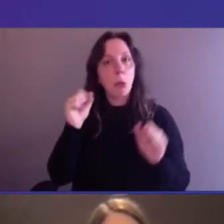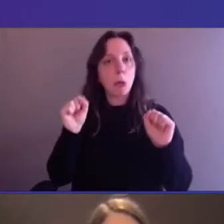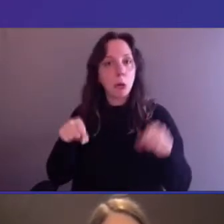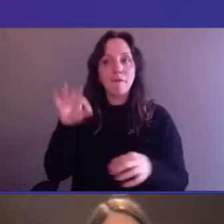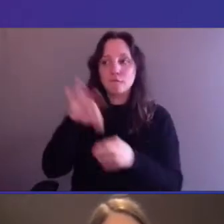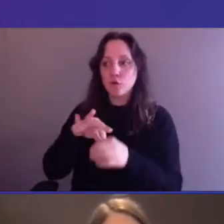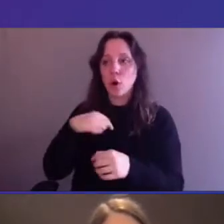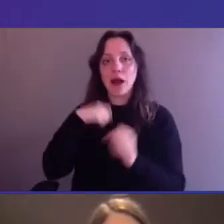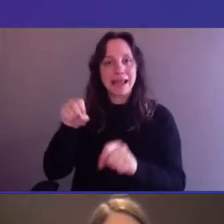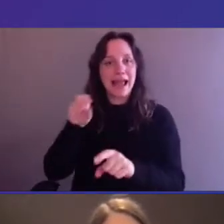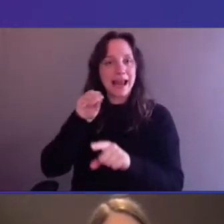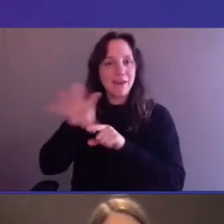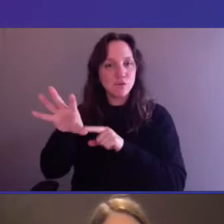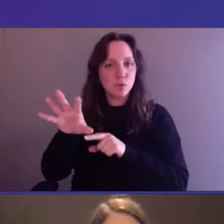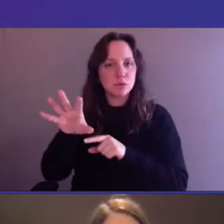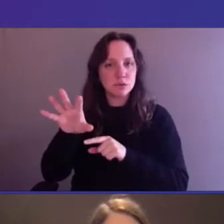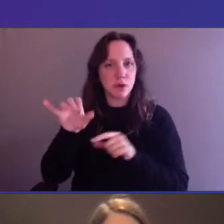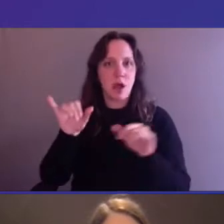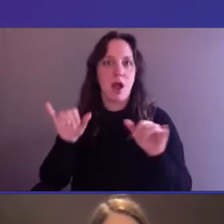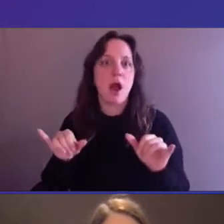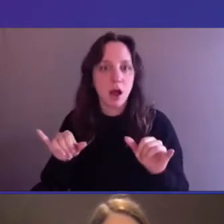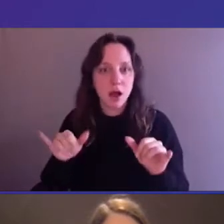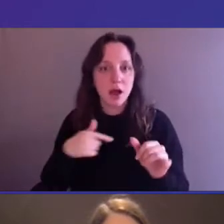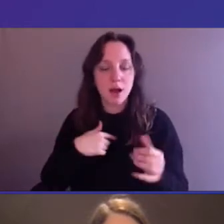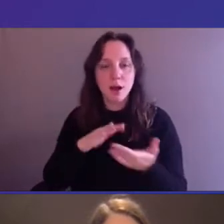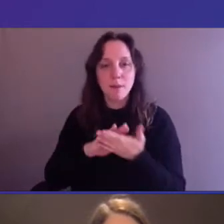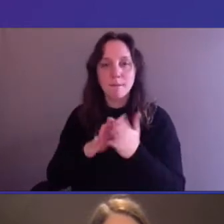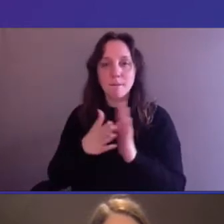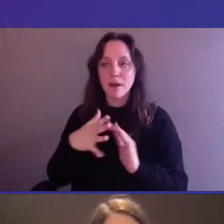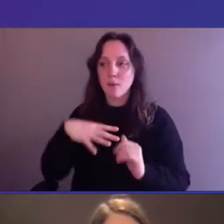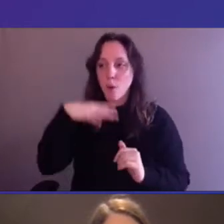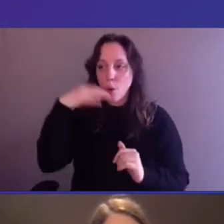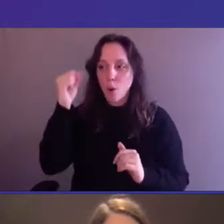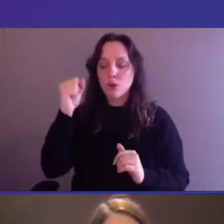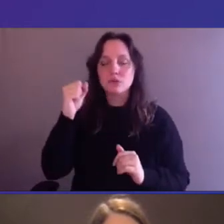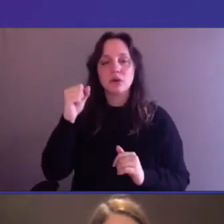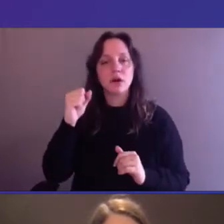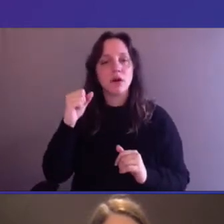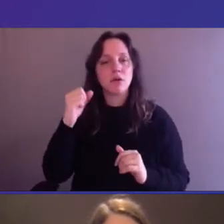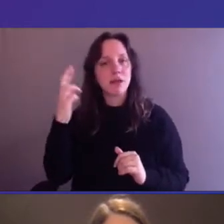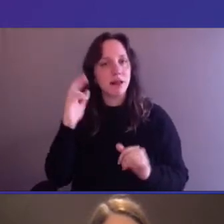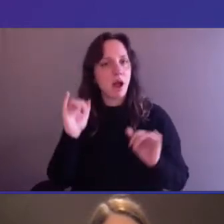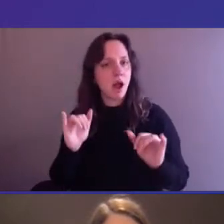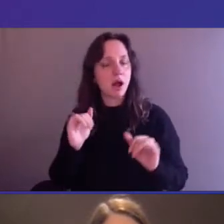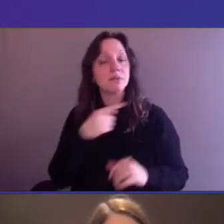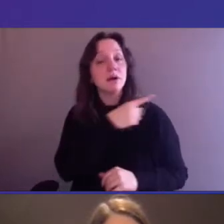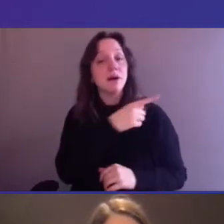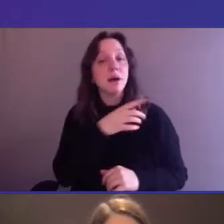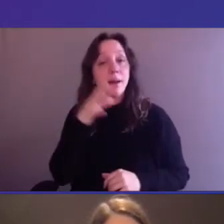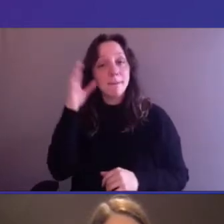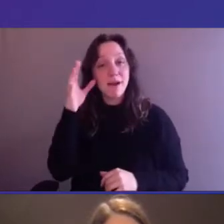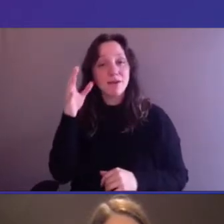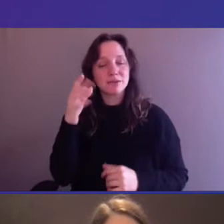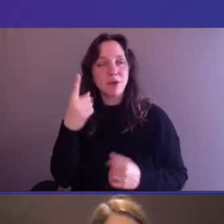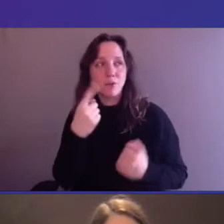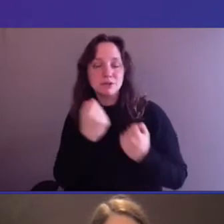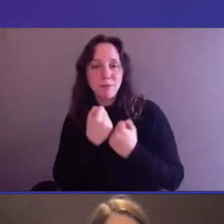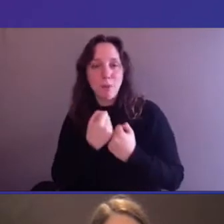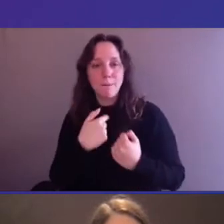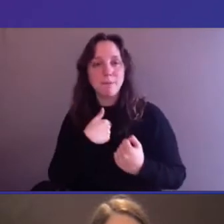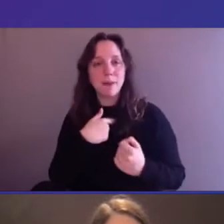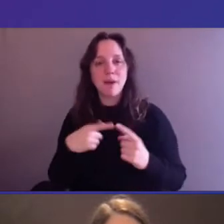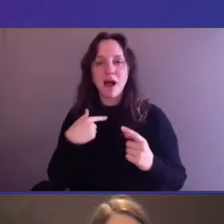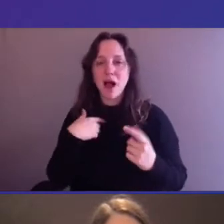older, I learned, and my parents were very supportive of finding the ways in which you can advocate for your